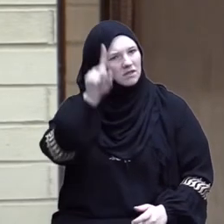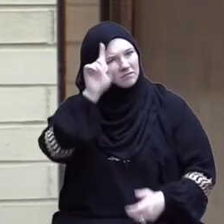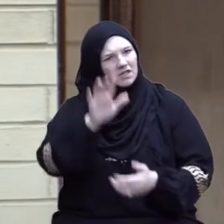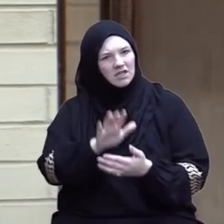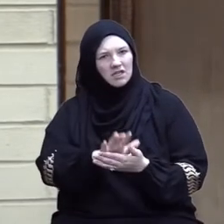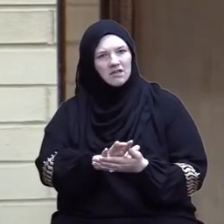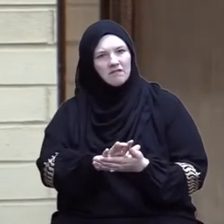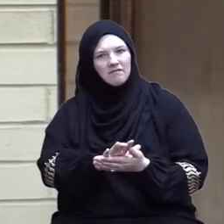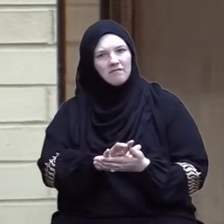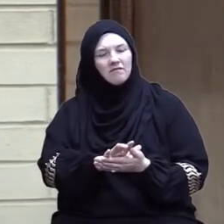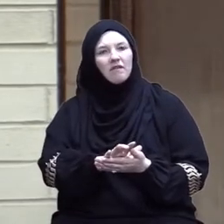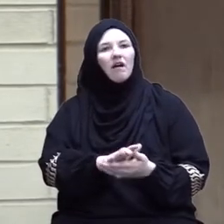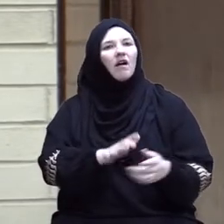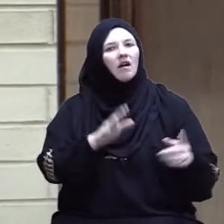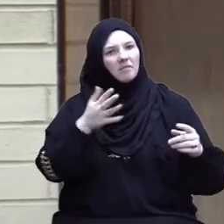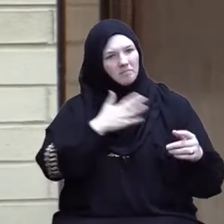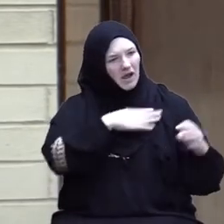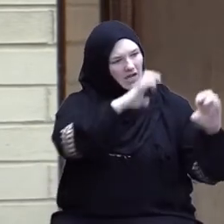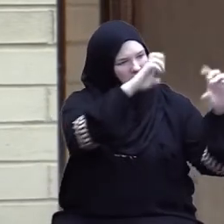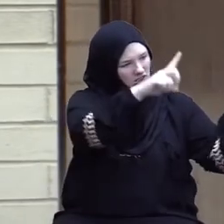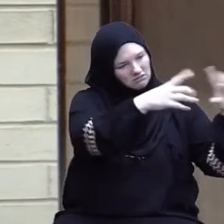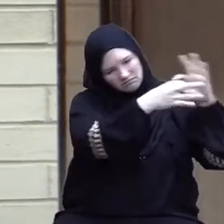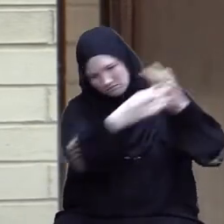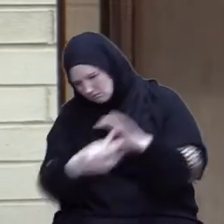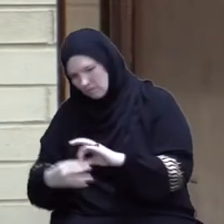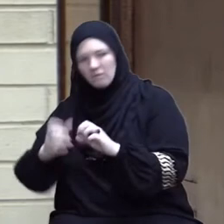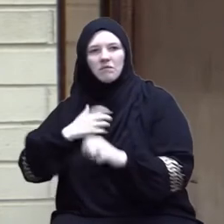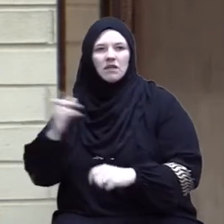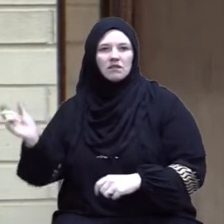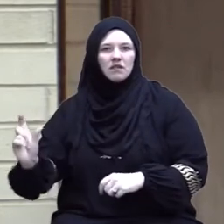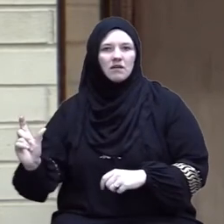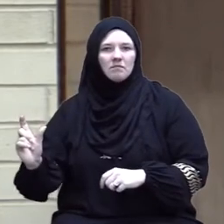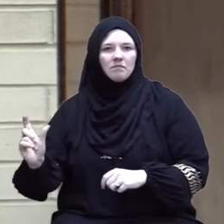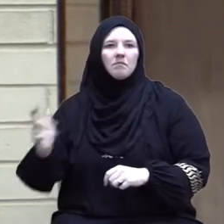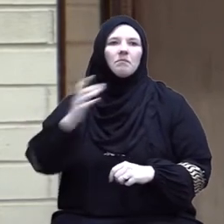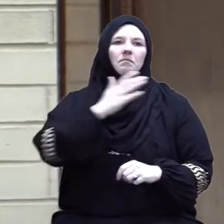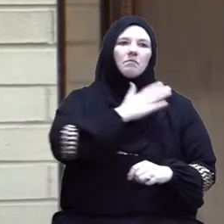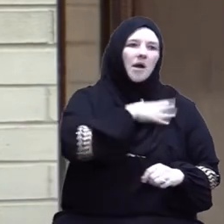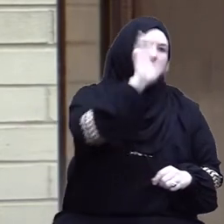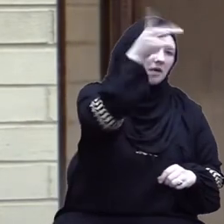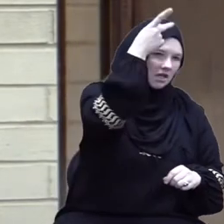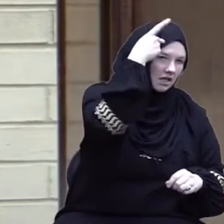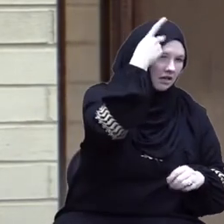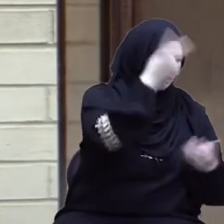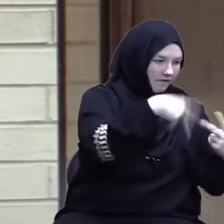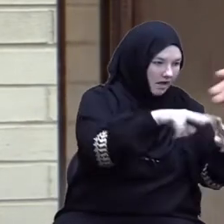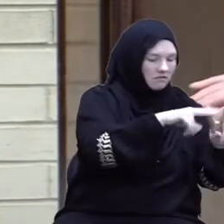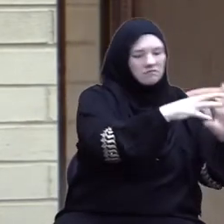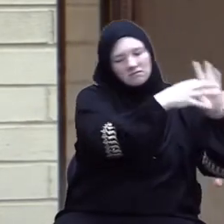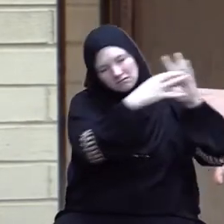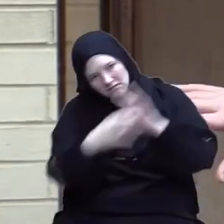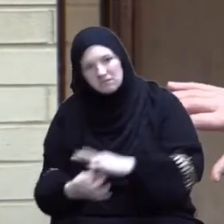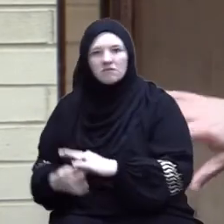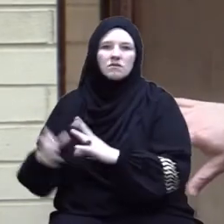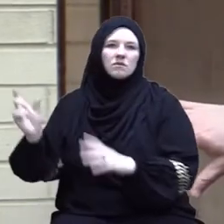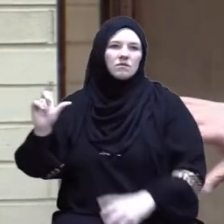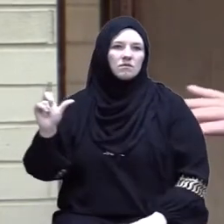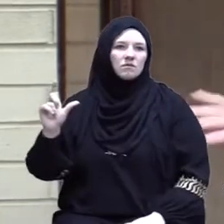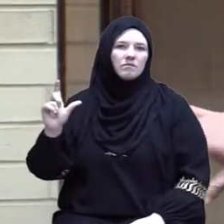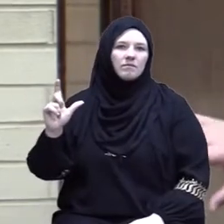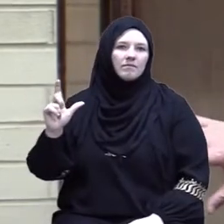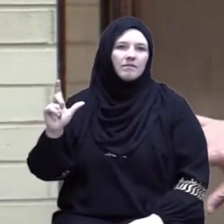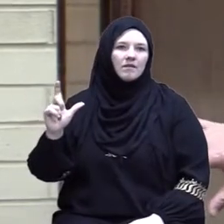So claiming to be a believer and a secular means that the person's faith is put in a lock and a